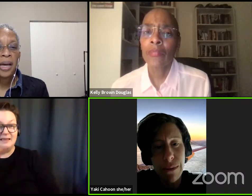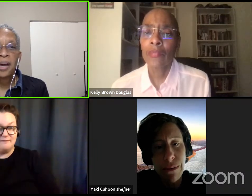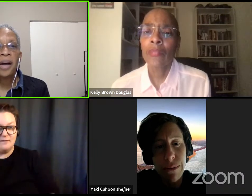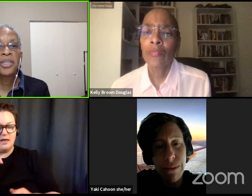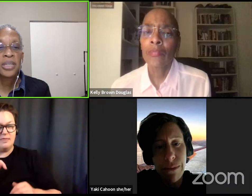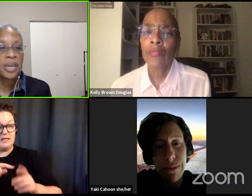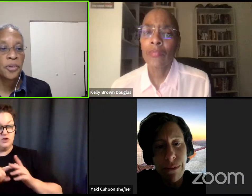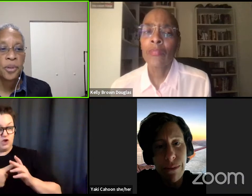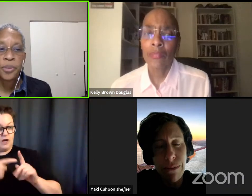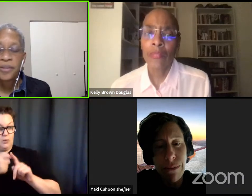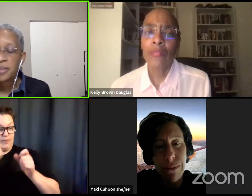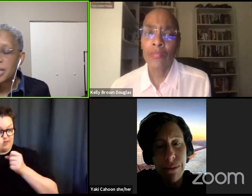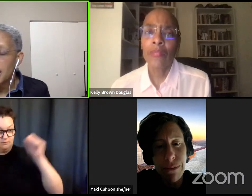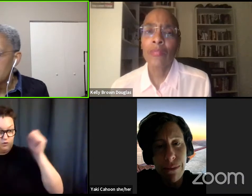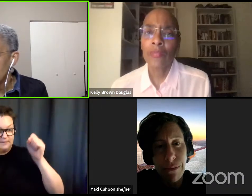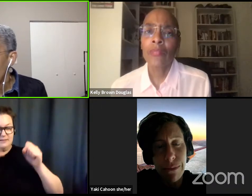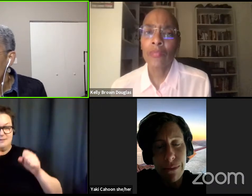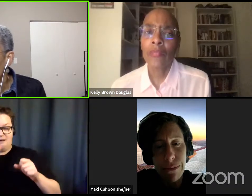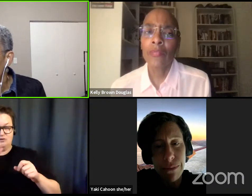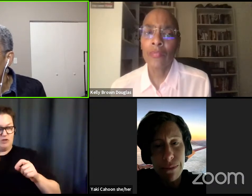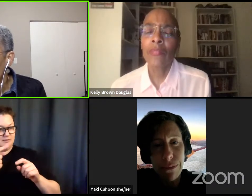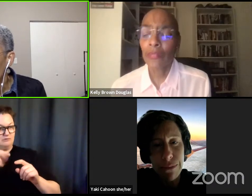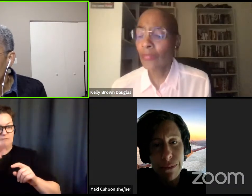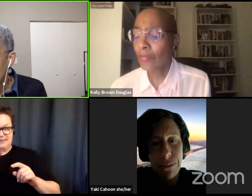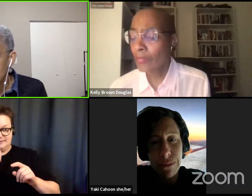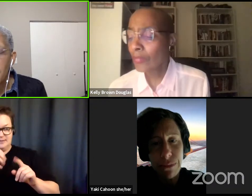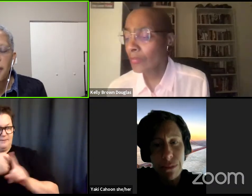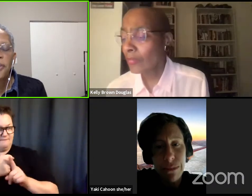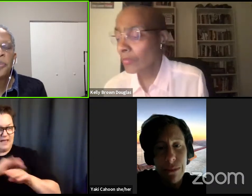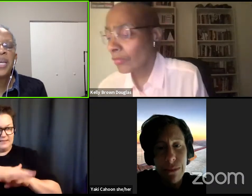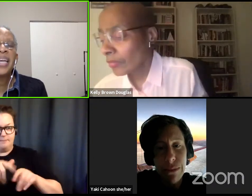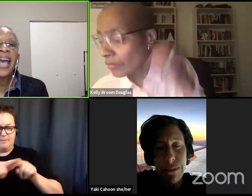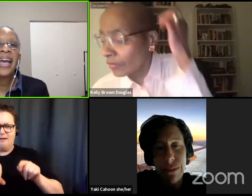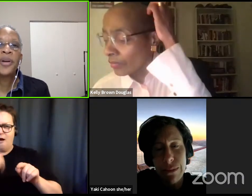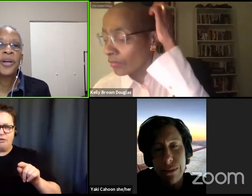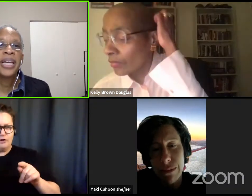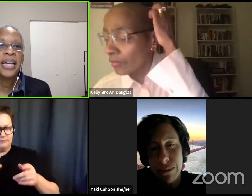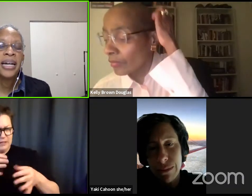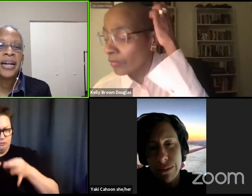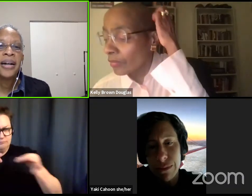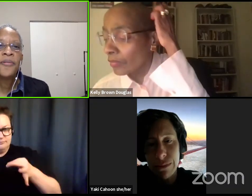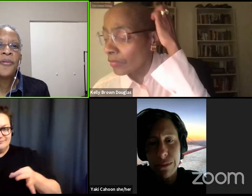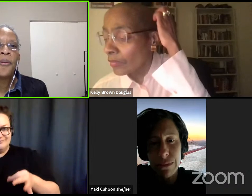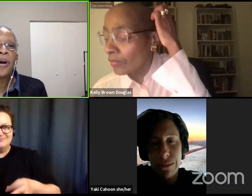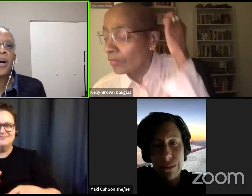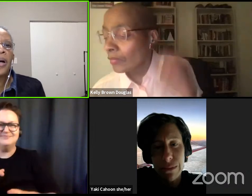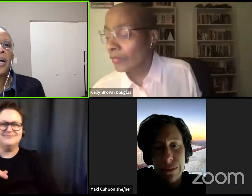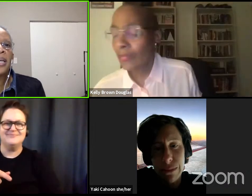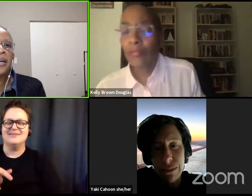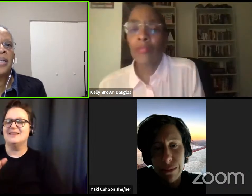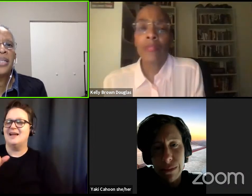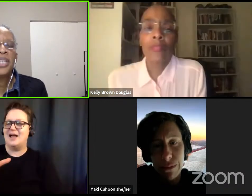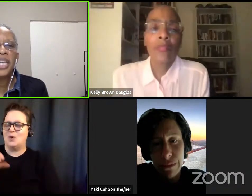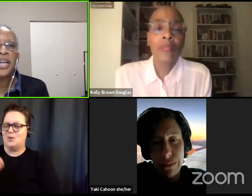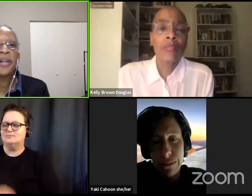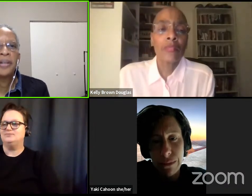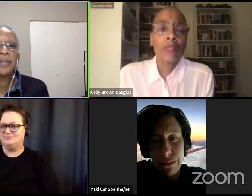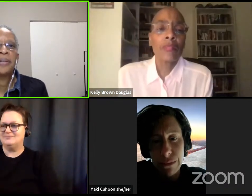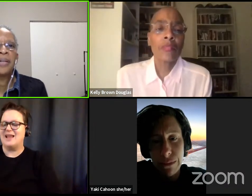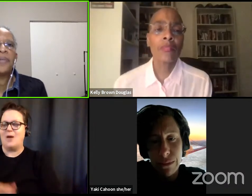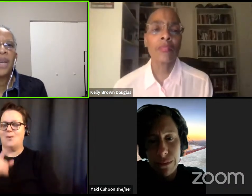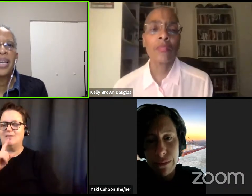Yeah, I'll just say real briefly, Yaki, that so after being angry, for a good